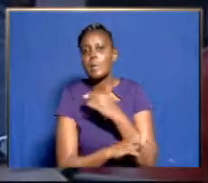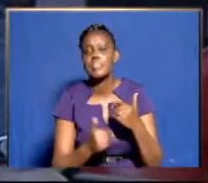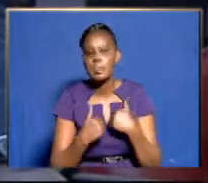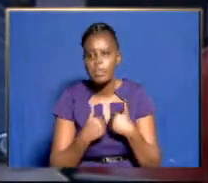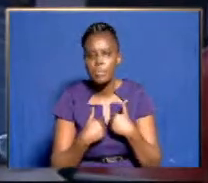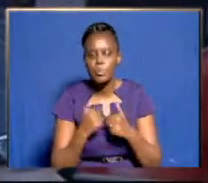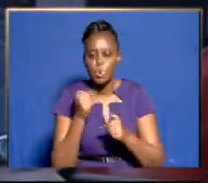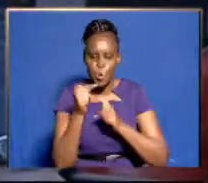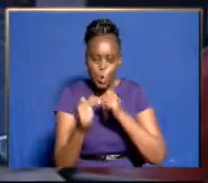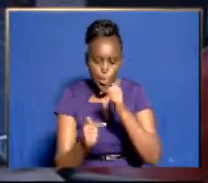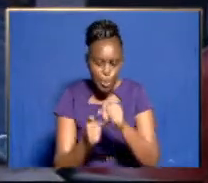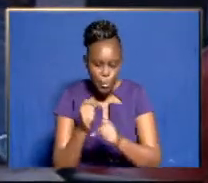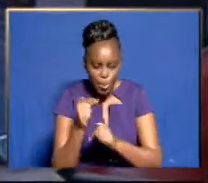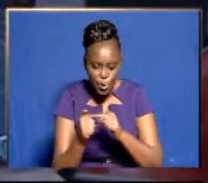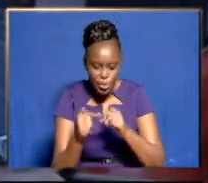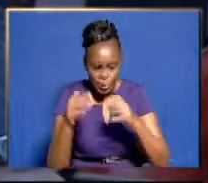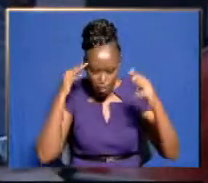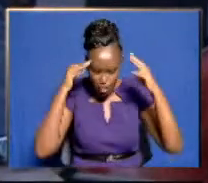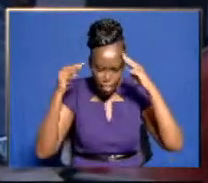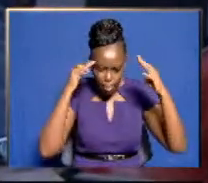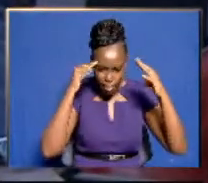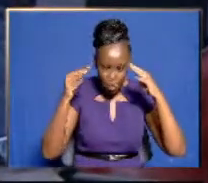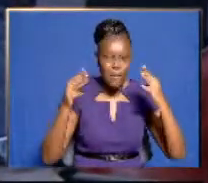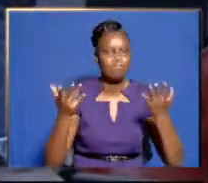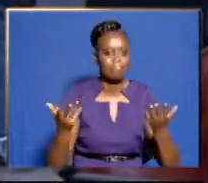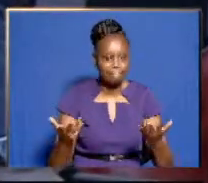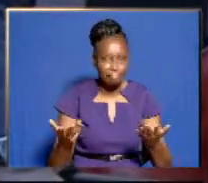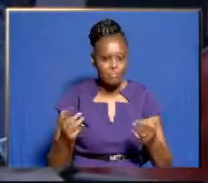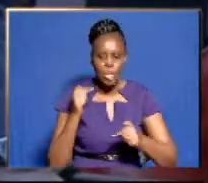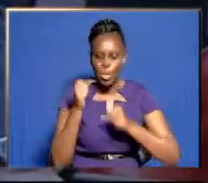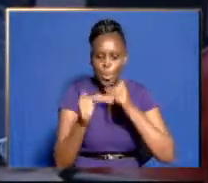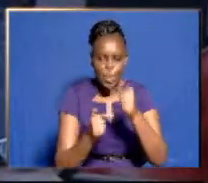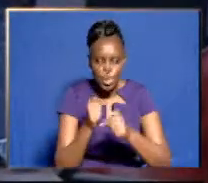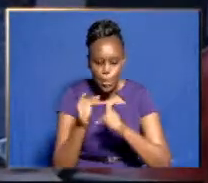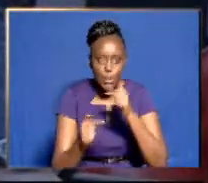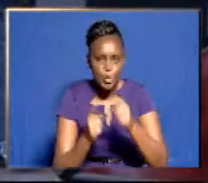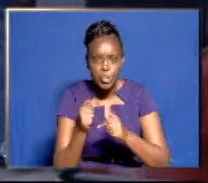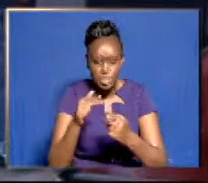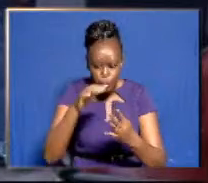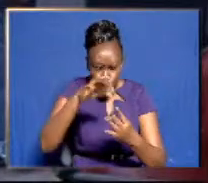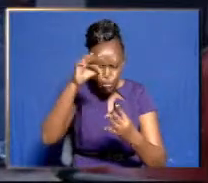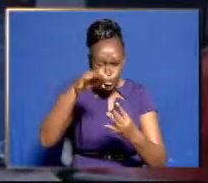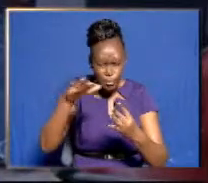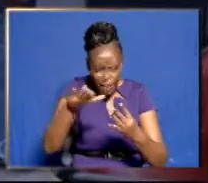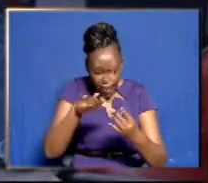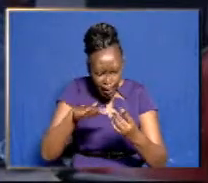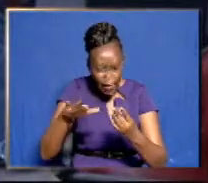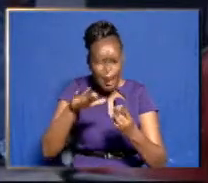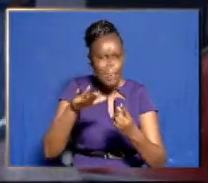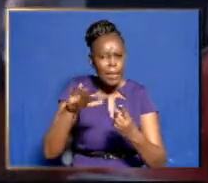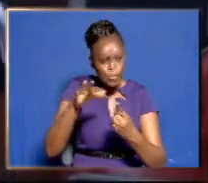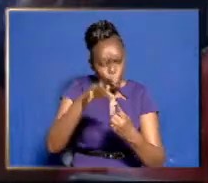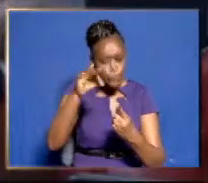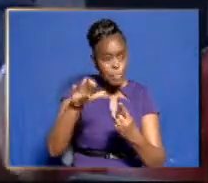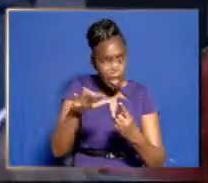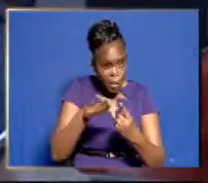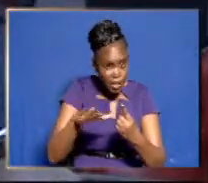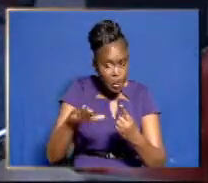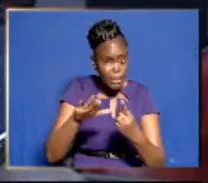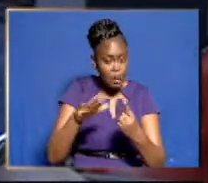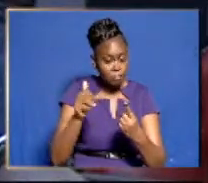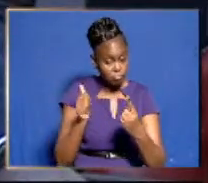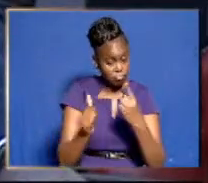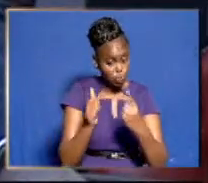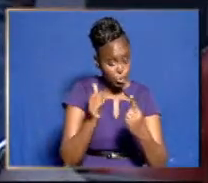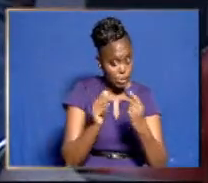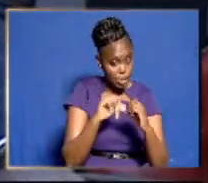that we continue to be innovative, that we continue to give priority to areas that are social, because